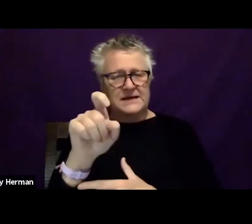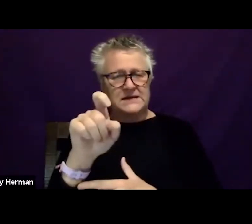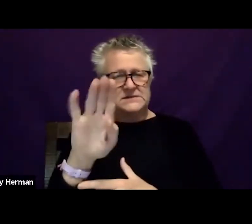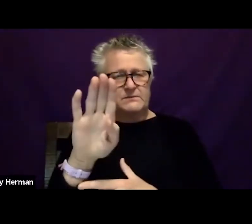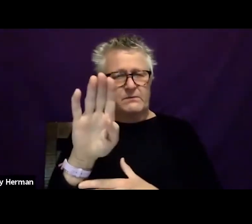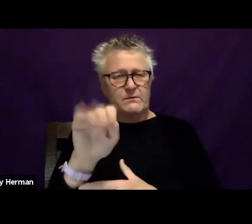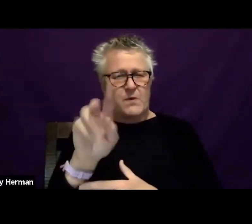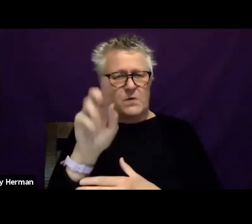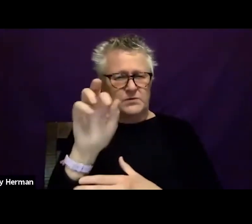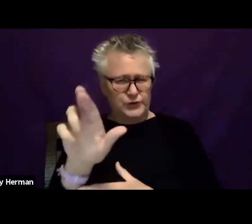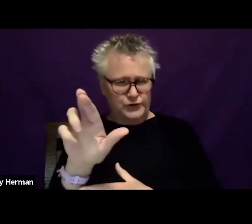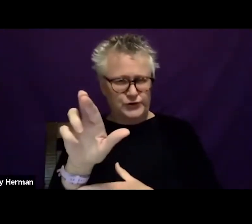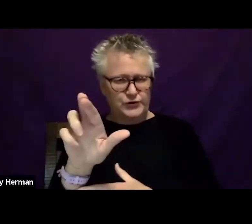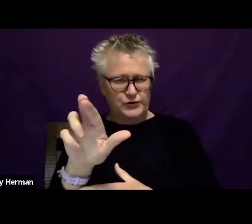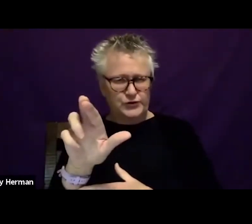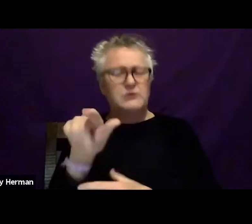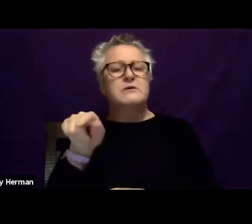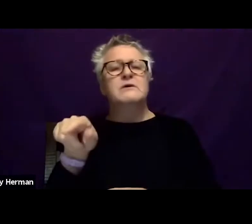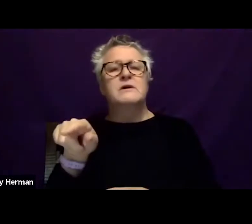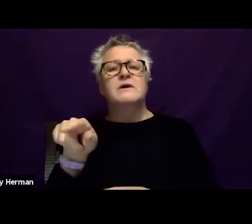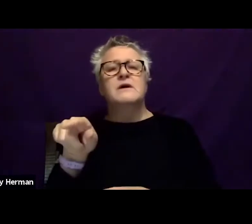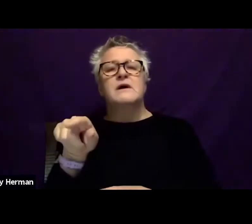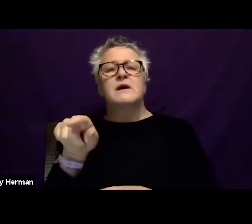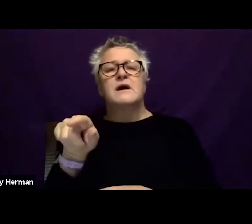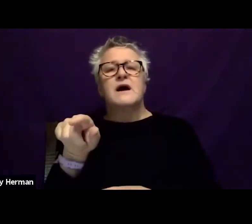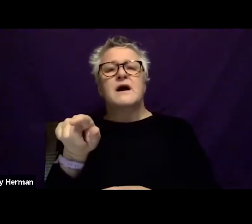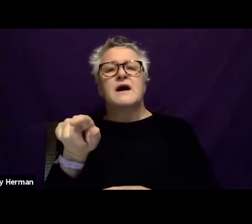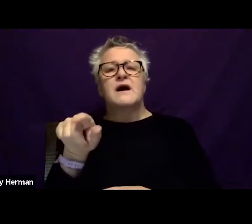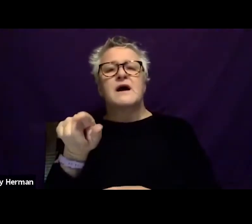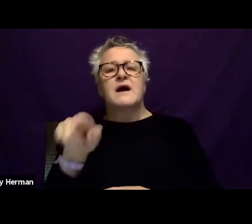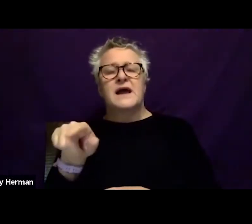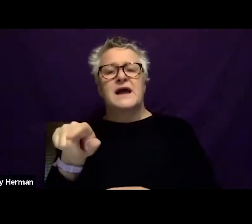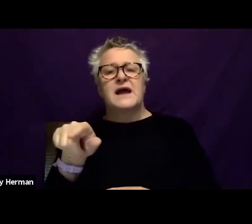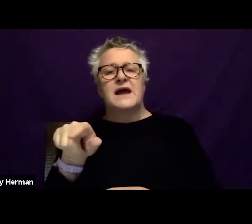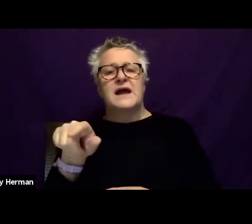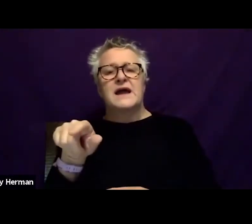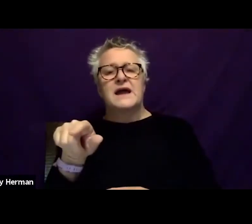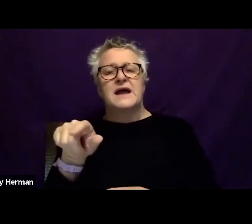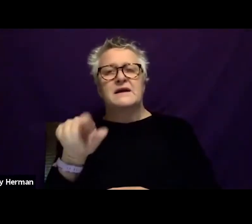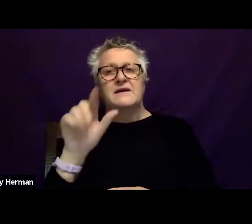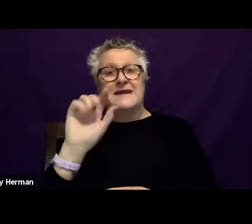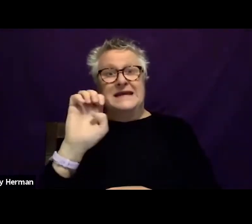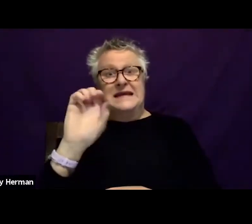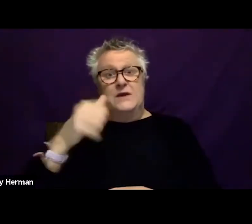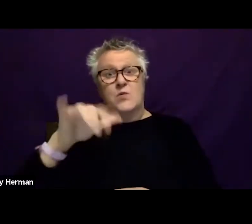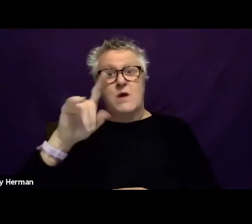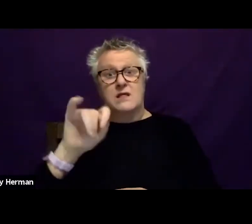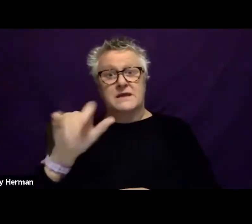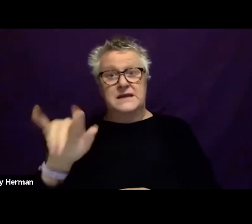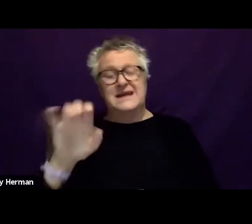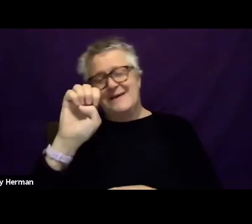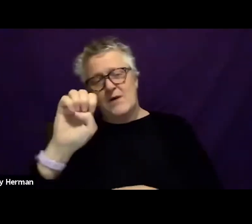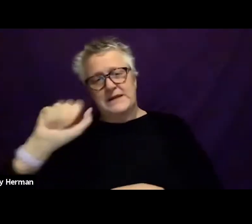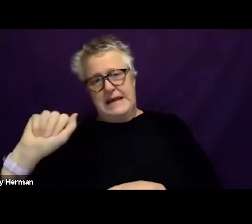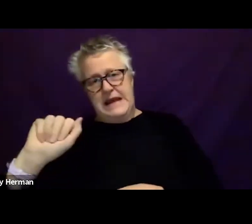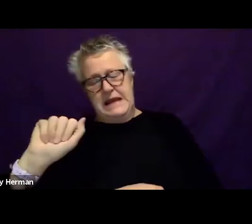Work Equality Act there allowed her to have assistance to help her work. She is also someone